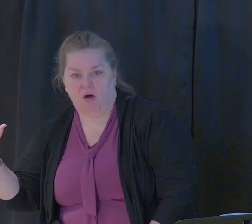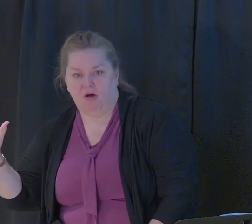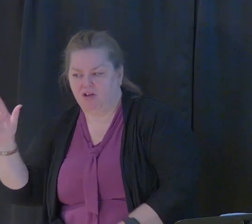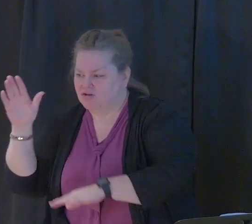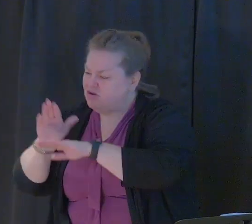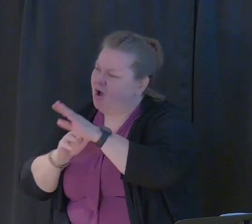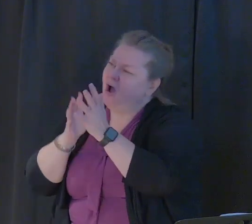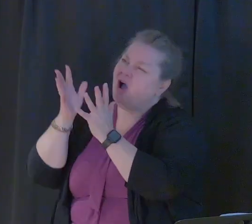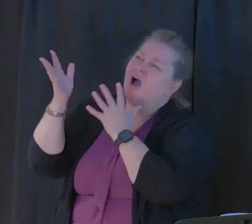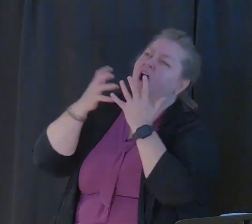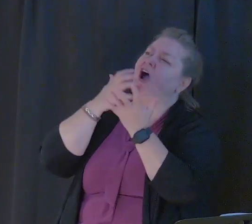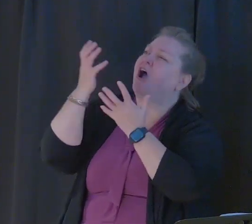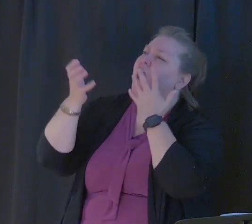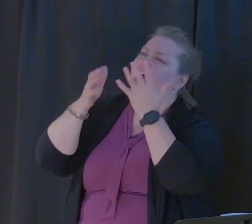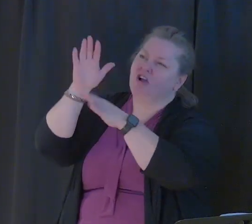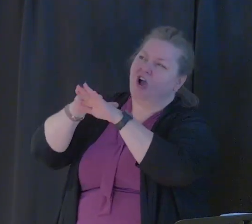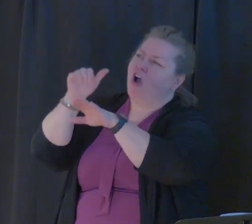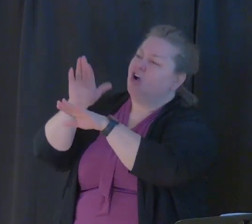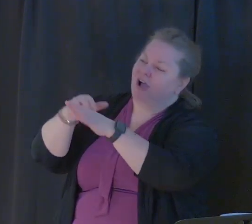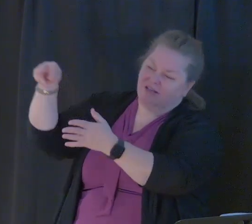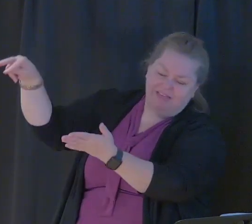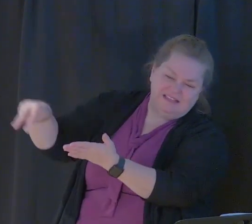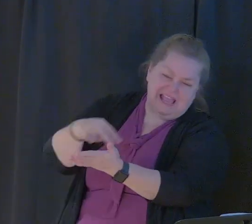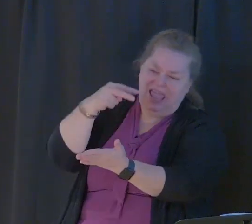hear. They dance.